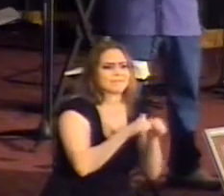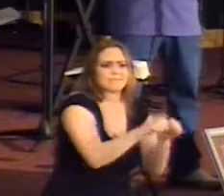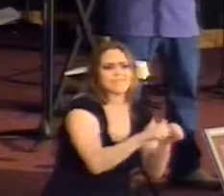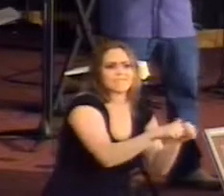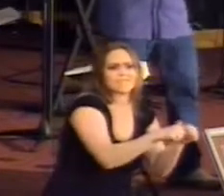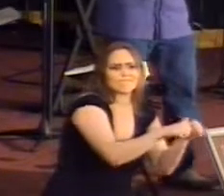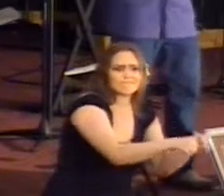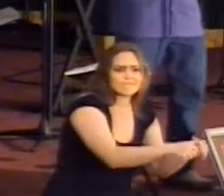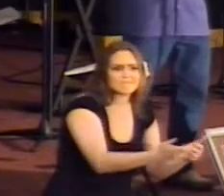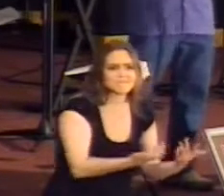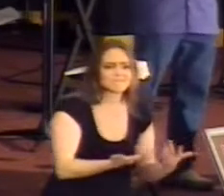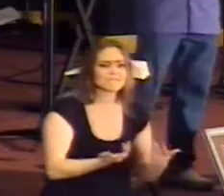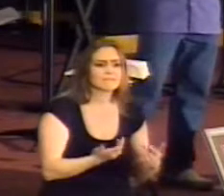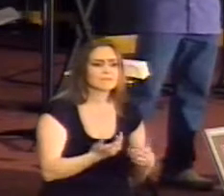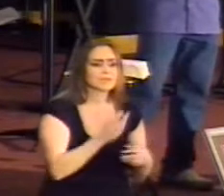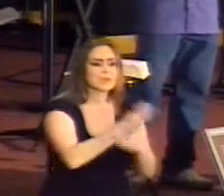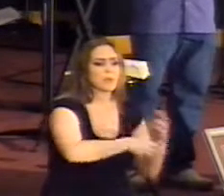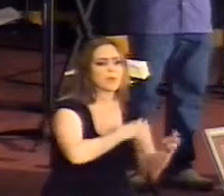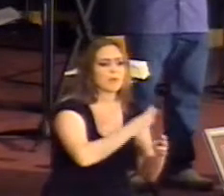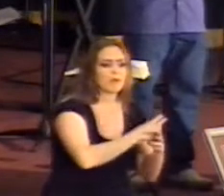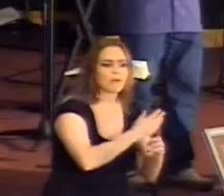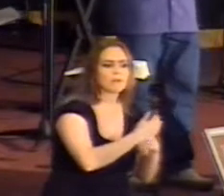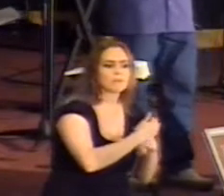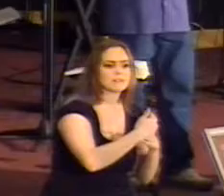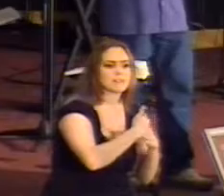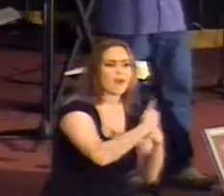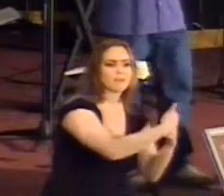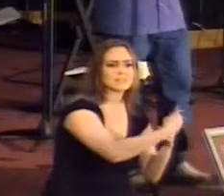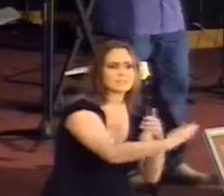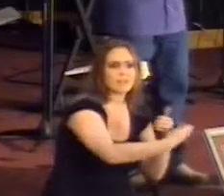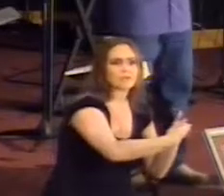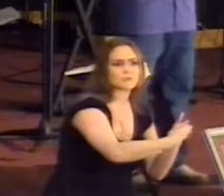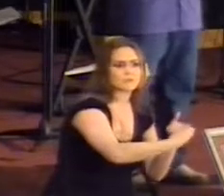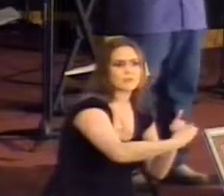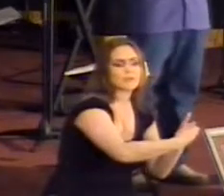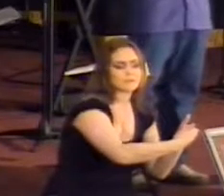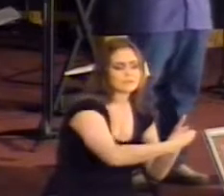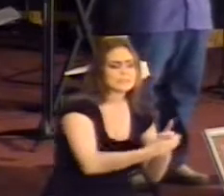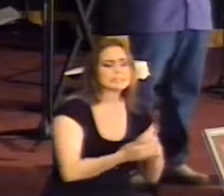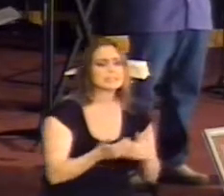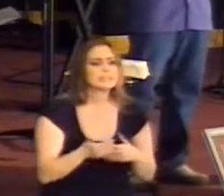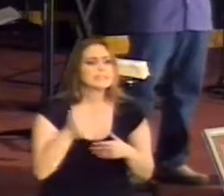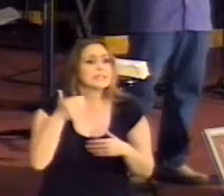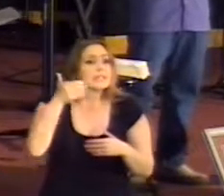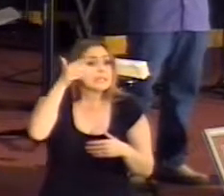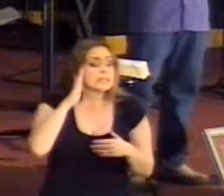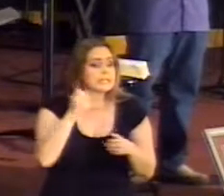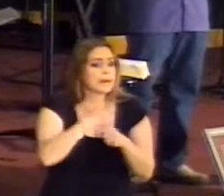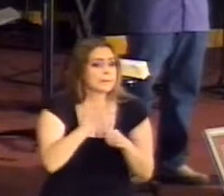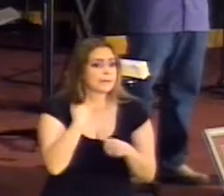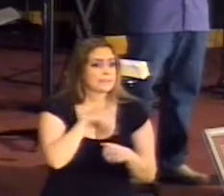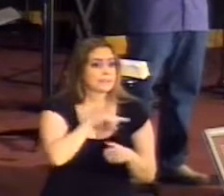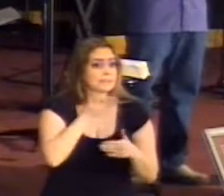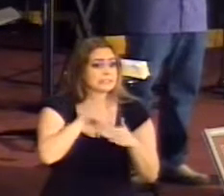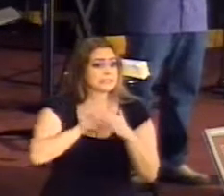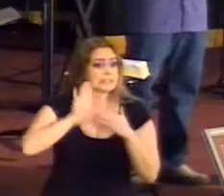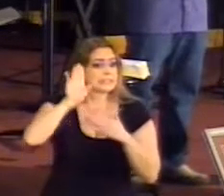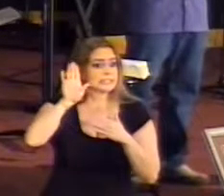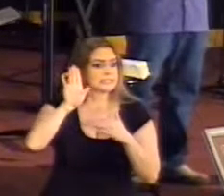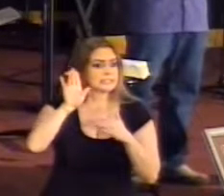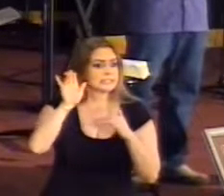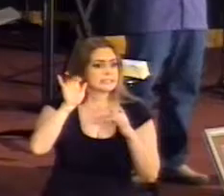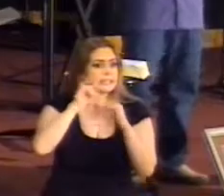keeps calling us closer and closer. God created us in His image. He wants to be near. He made